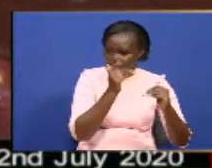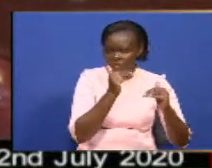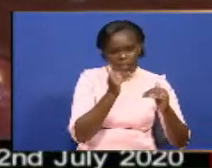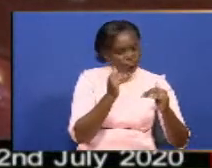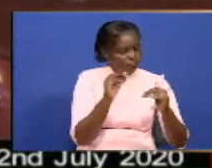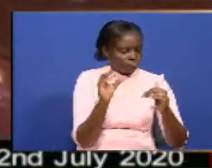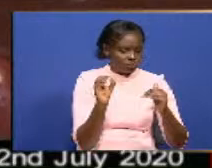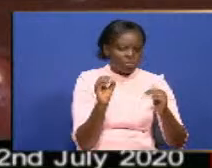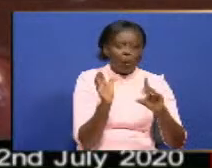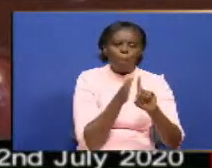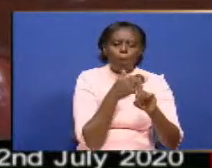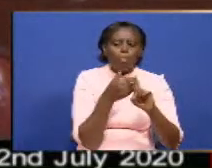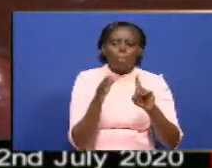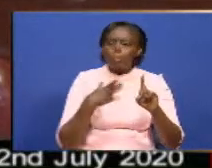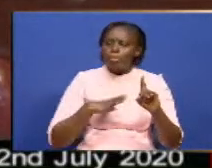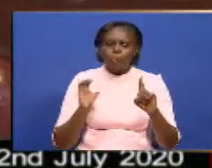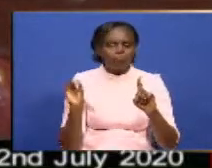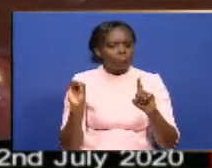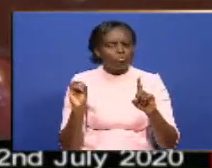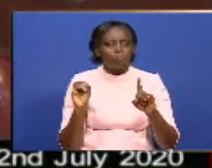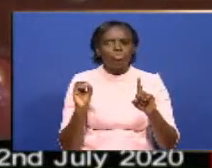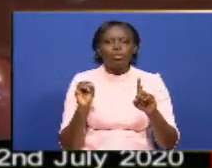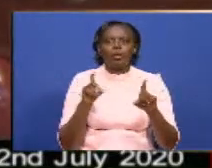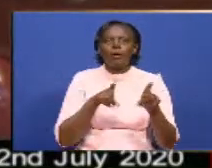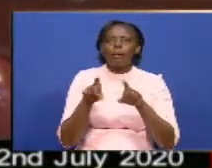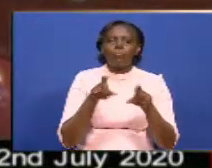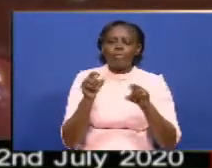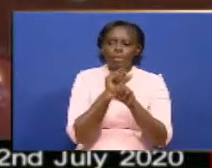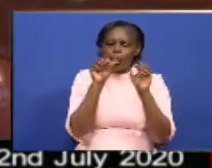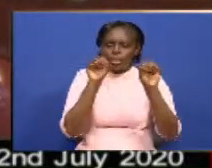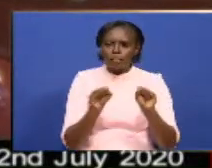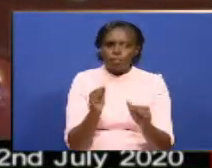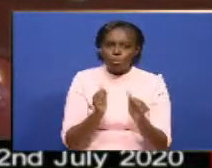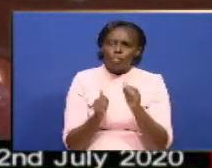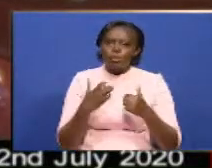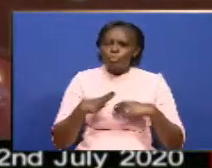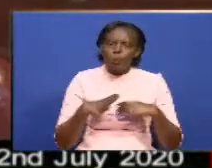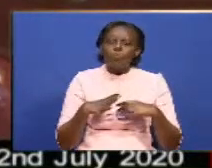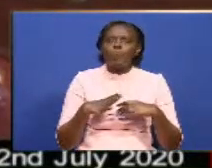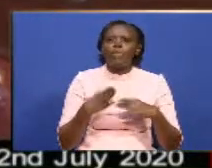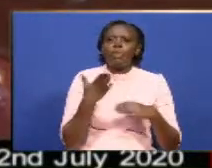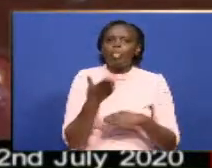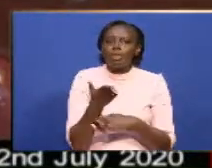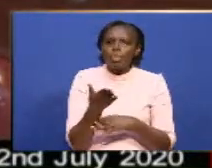is poor governance practice. You cannot find a system through which people are